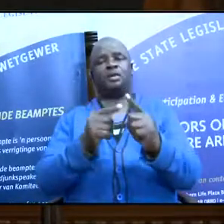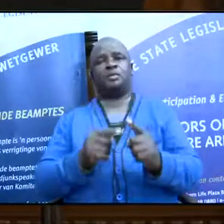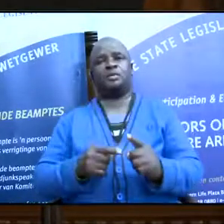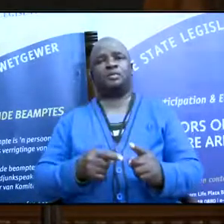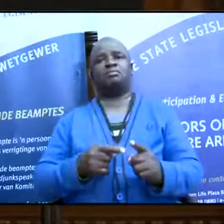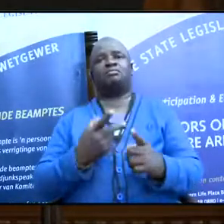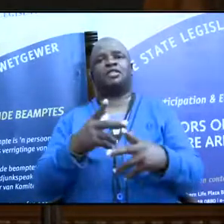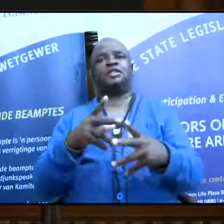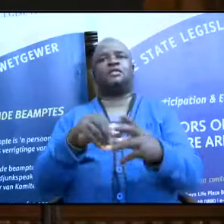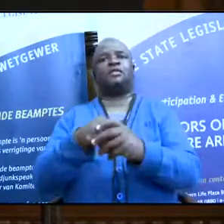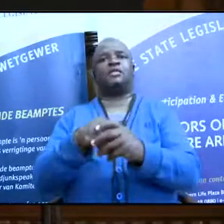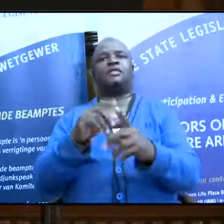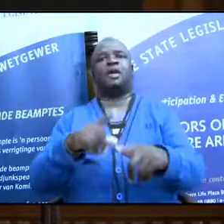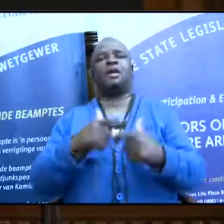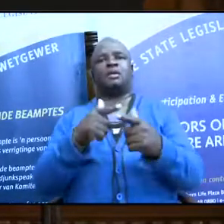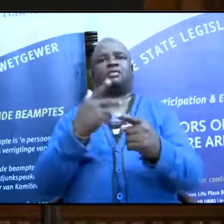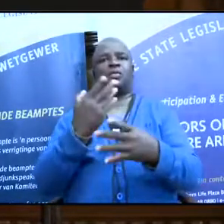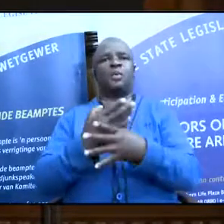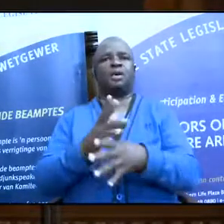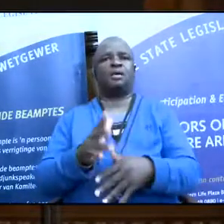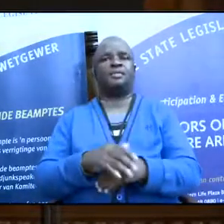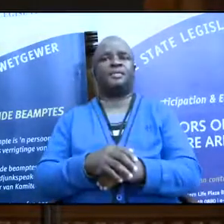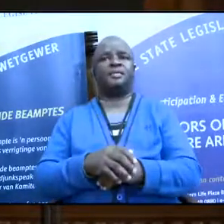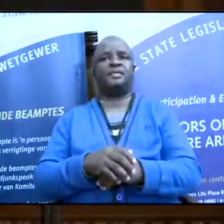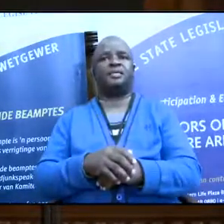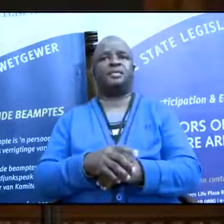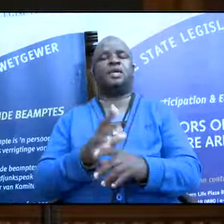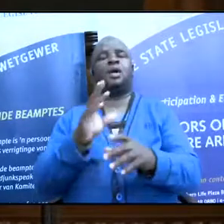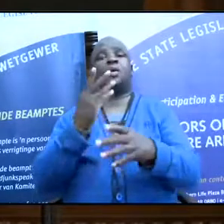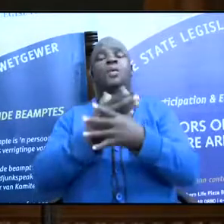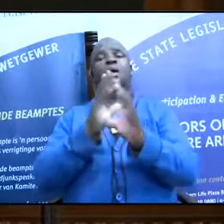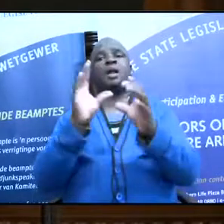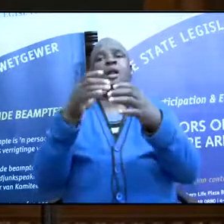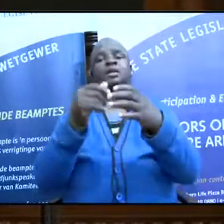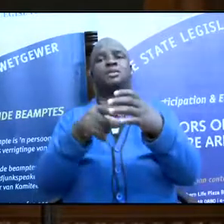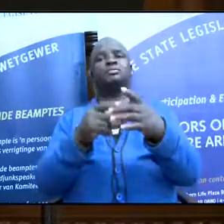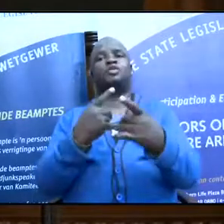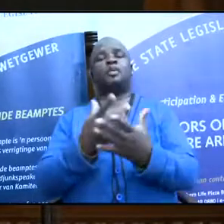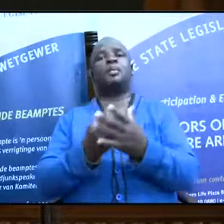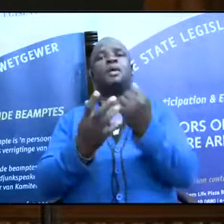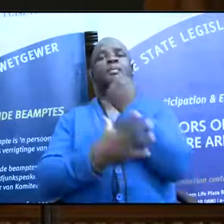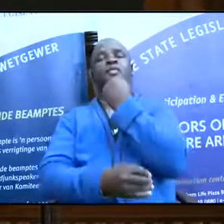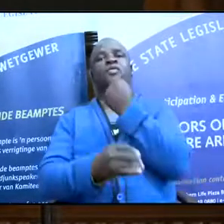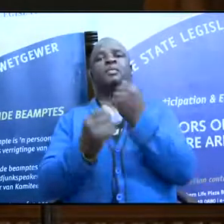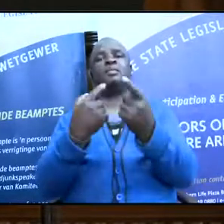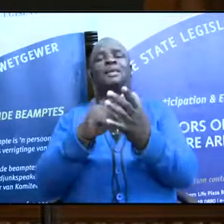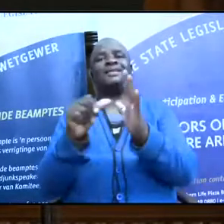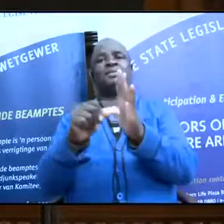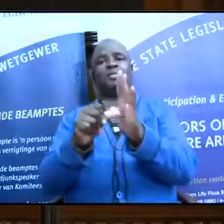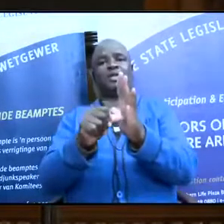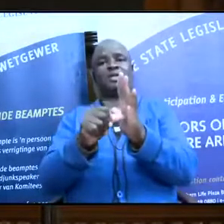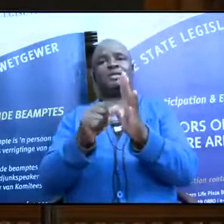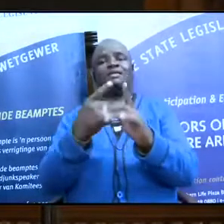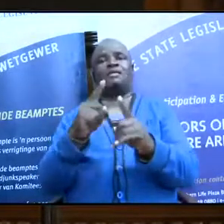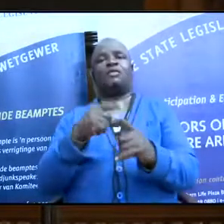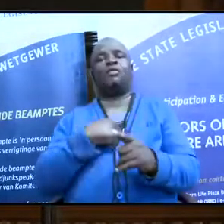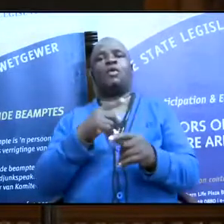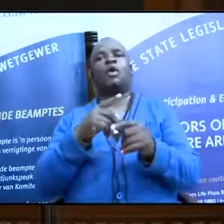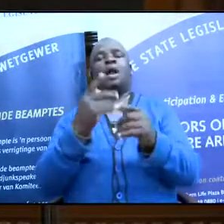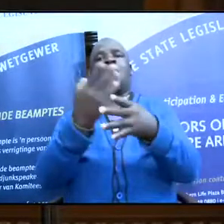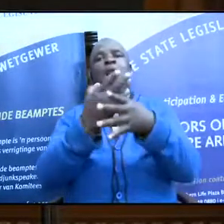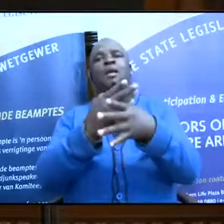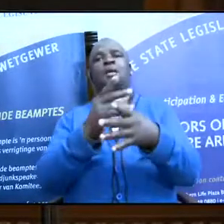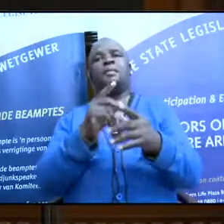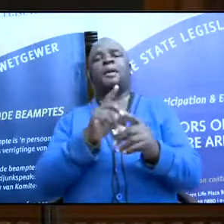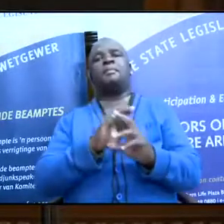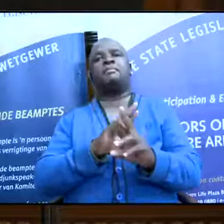affecting the workers working class and the poor in the key object of maintaining labor peace